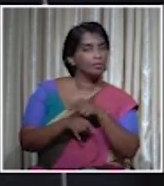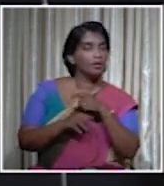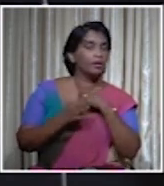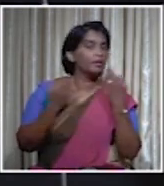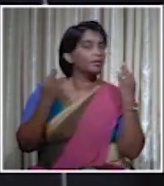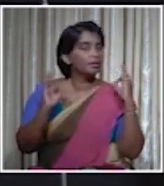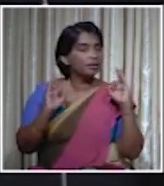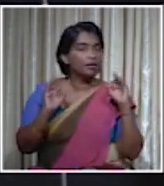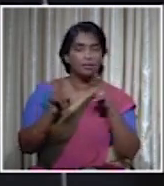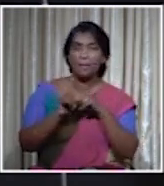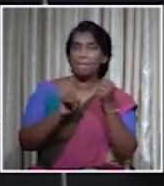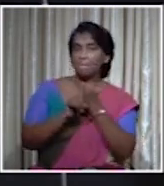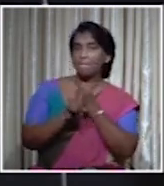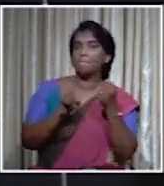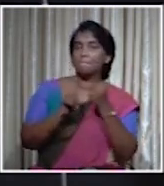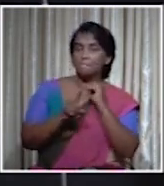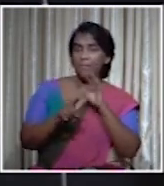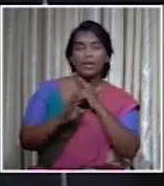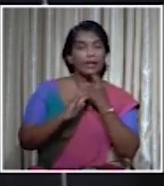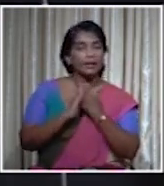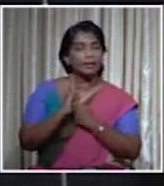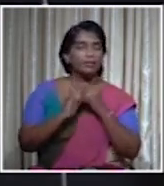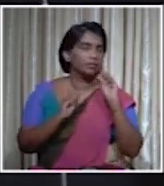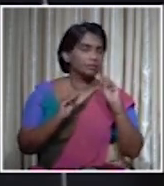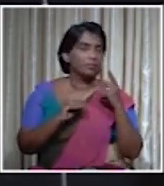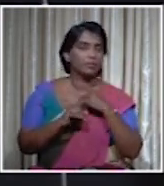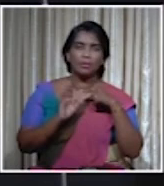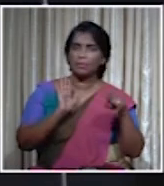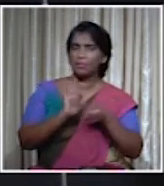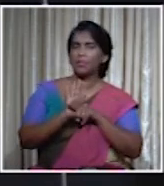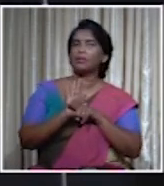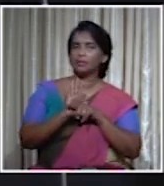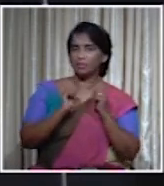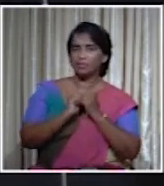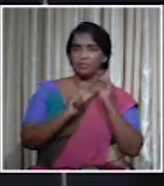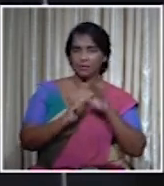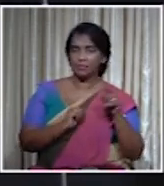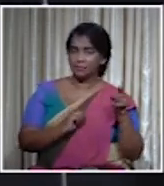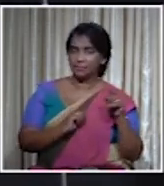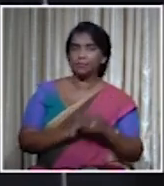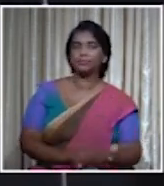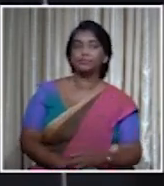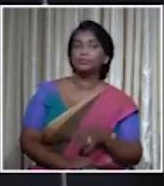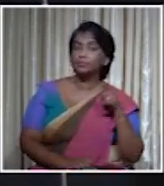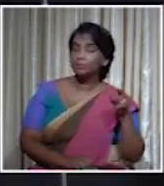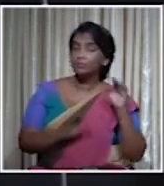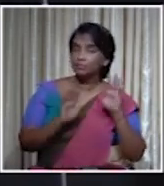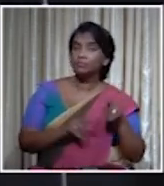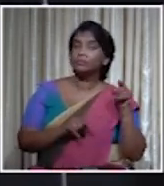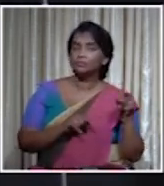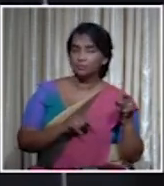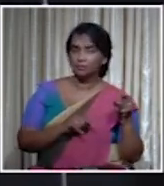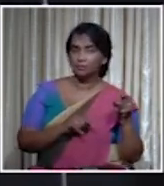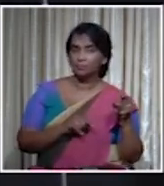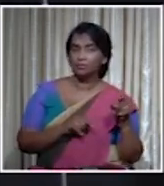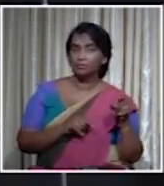impact on the rule of law. This is regarding a cabinet decision which forced the Attorney General to withdraw indictment against several